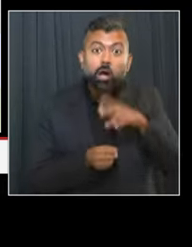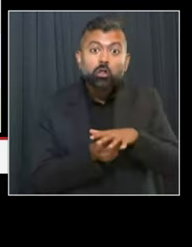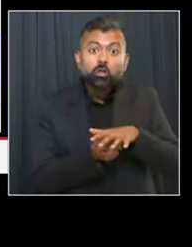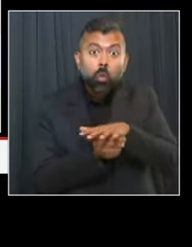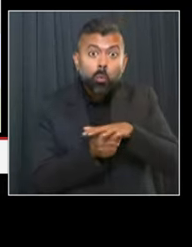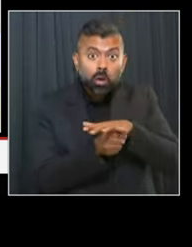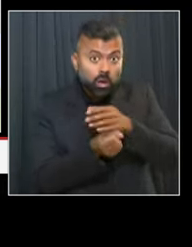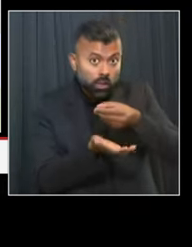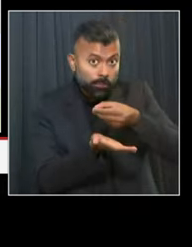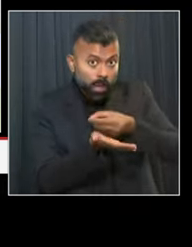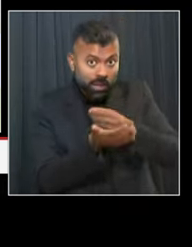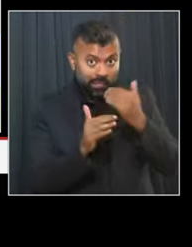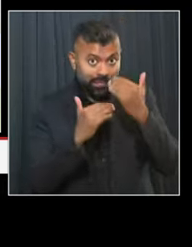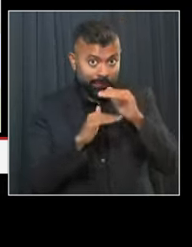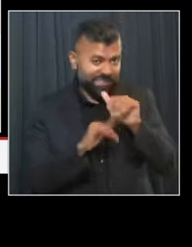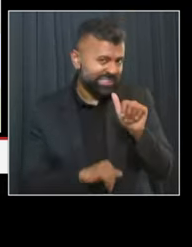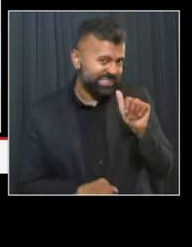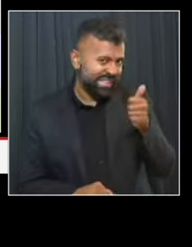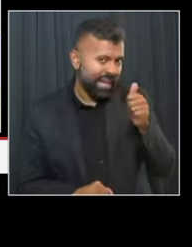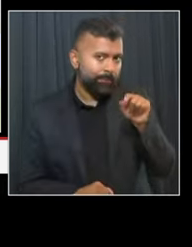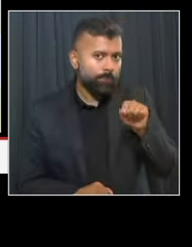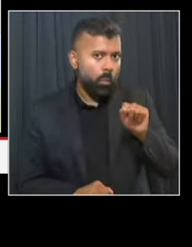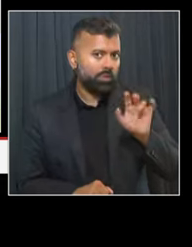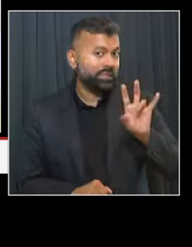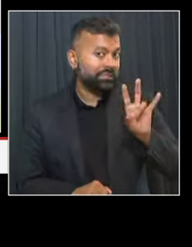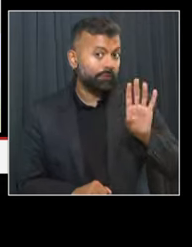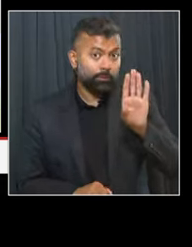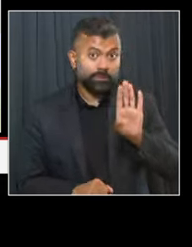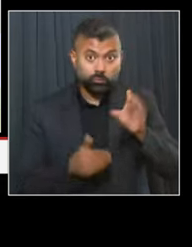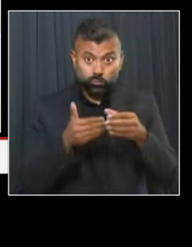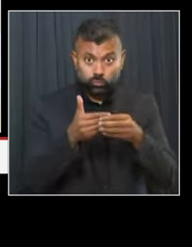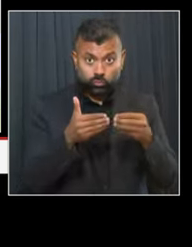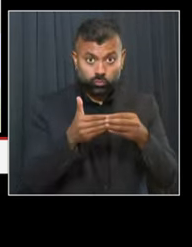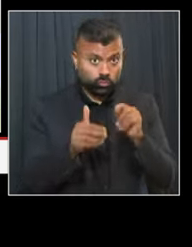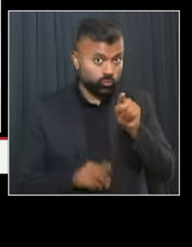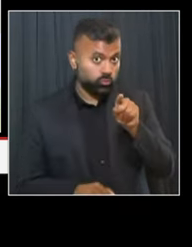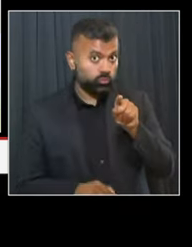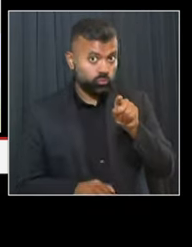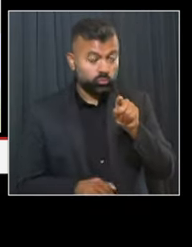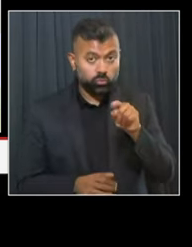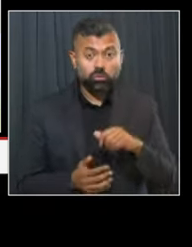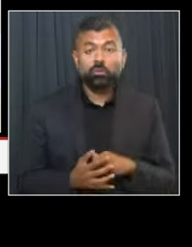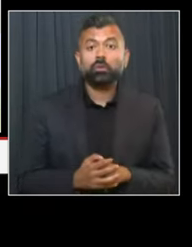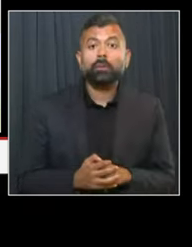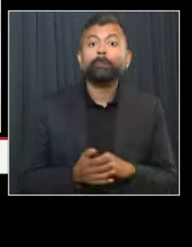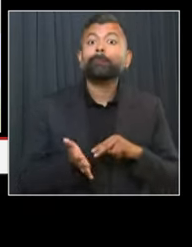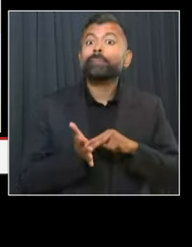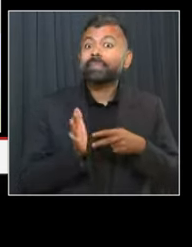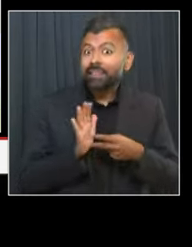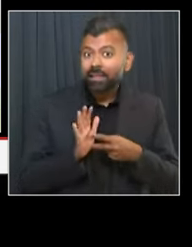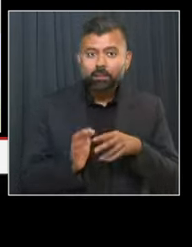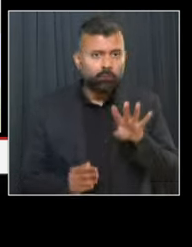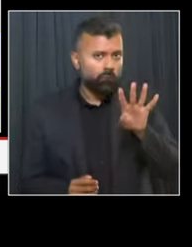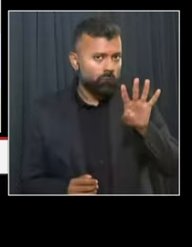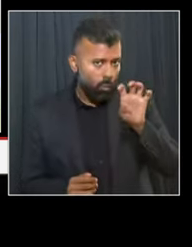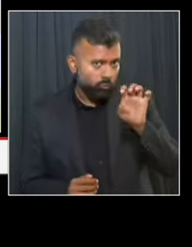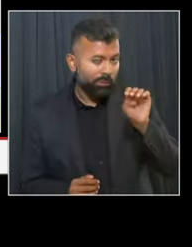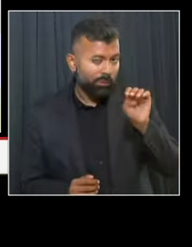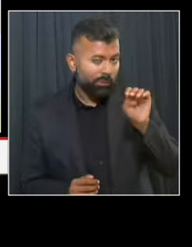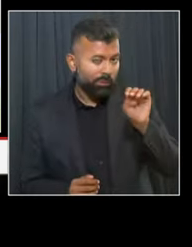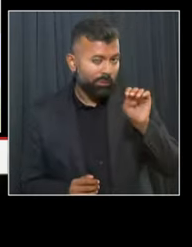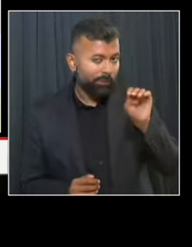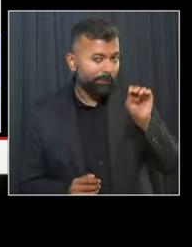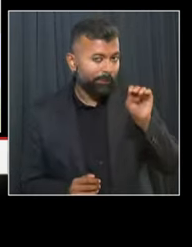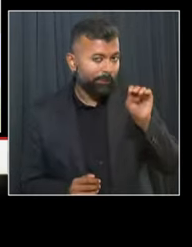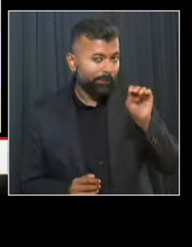billion. That's a variance of $945 million. So you have to look at that for each fund type, and that